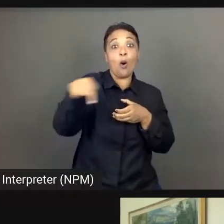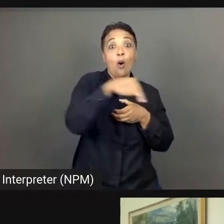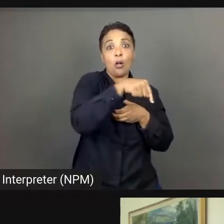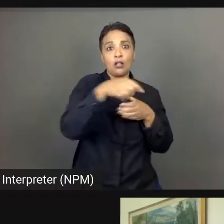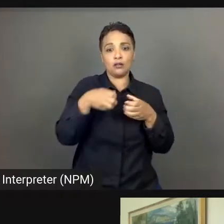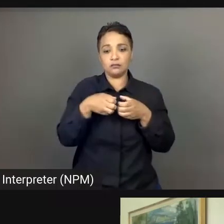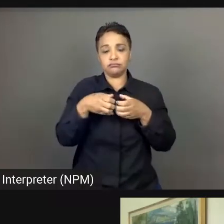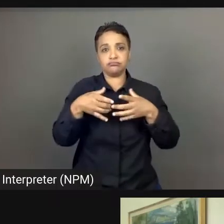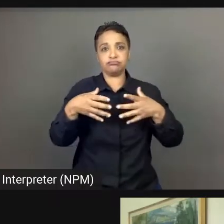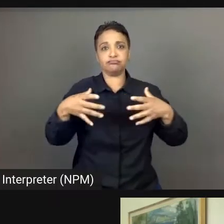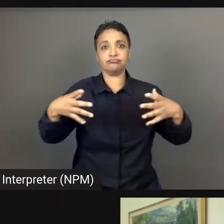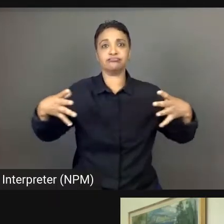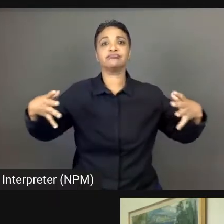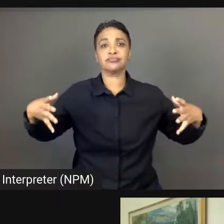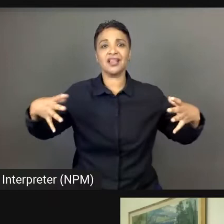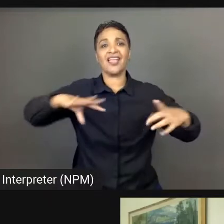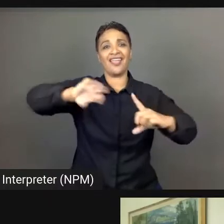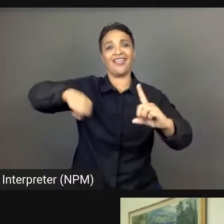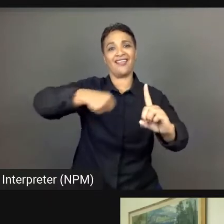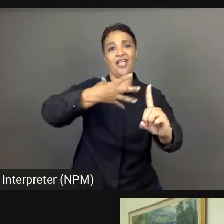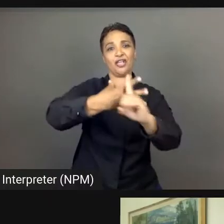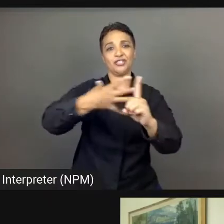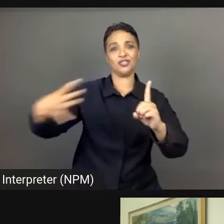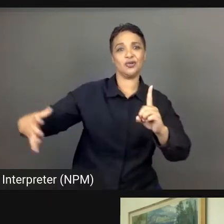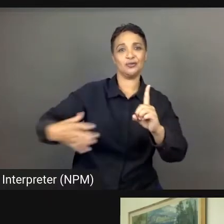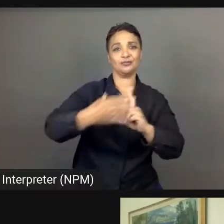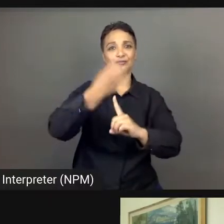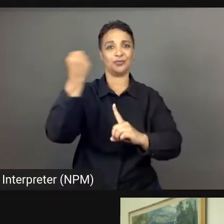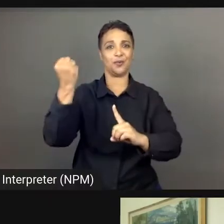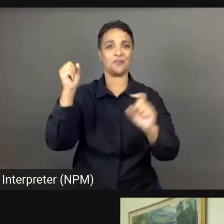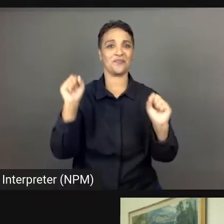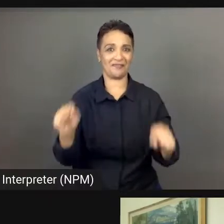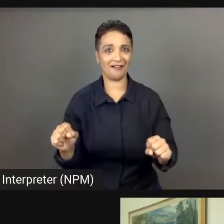whole society so that we live